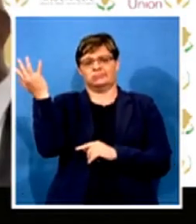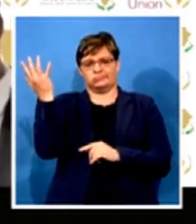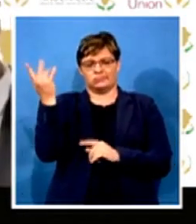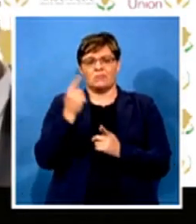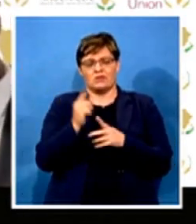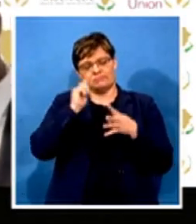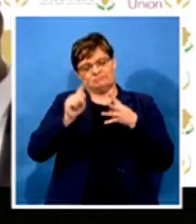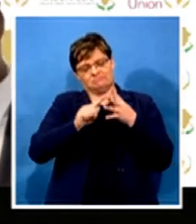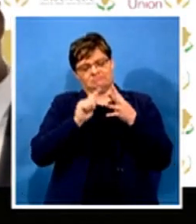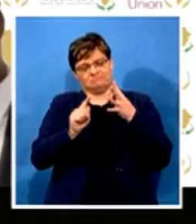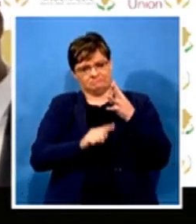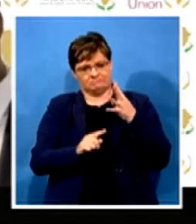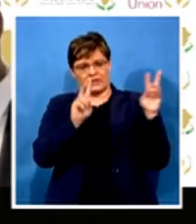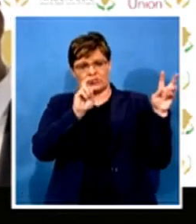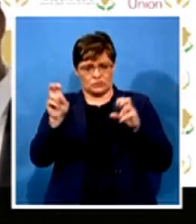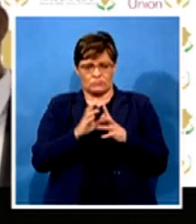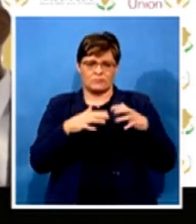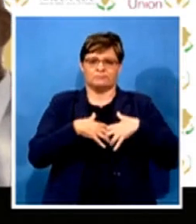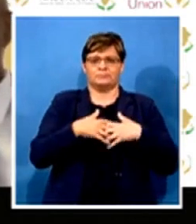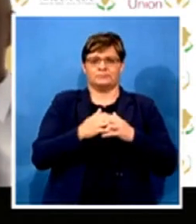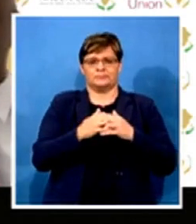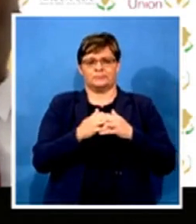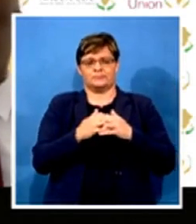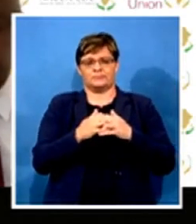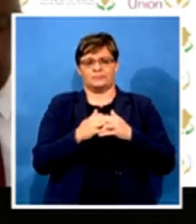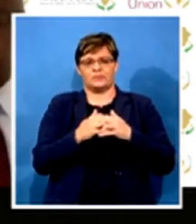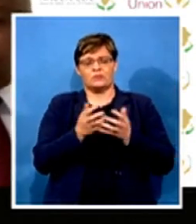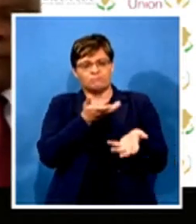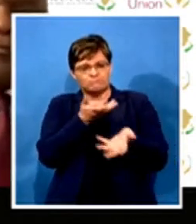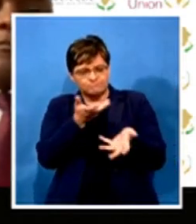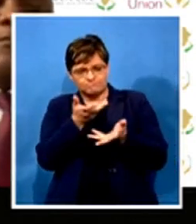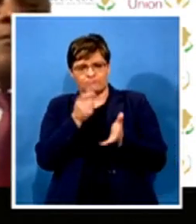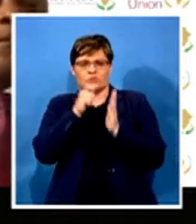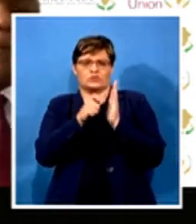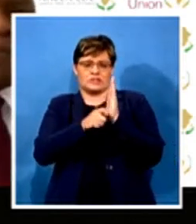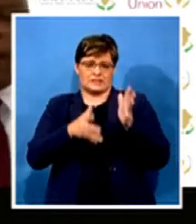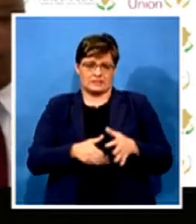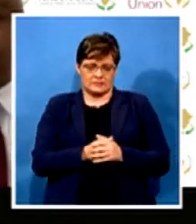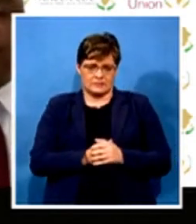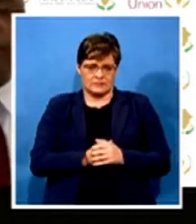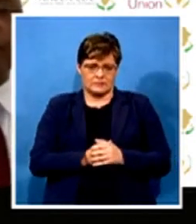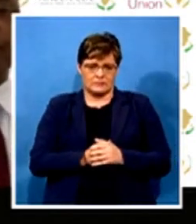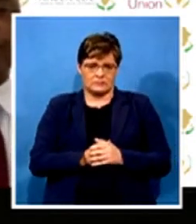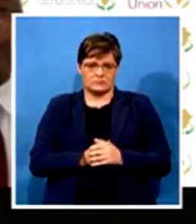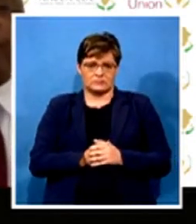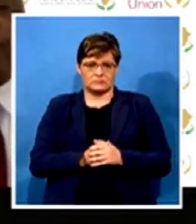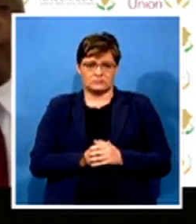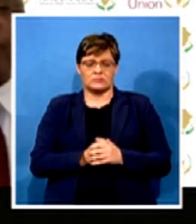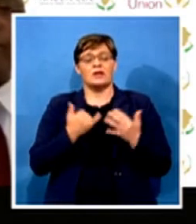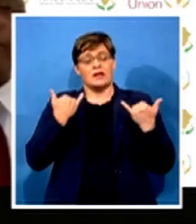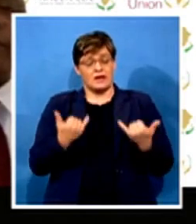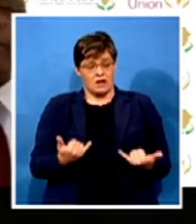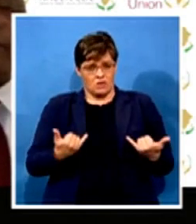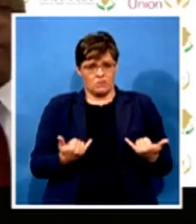set out to brief the journalists on. And now, colleagues, we have come to the point where we have your